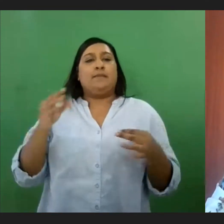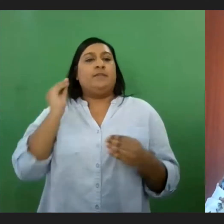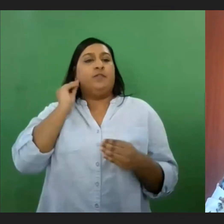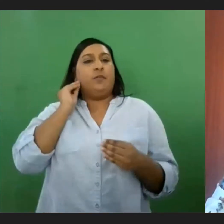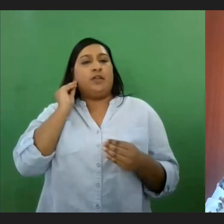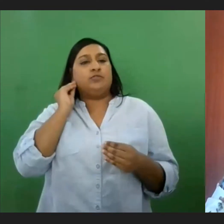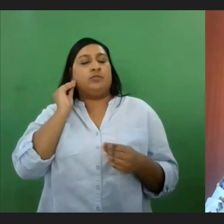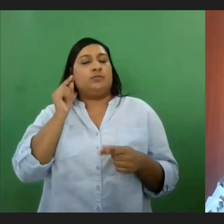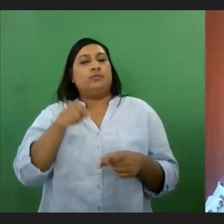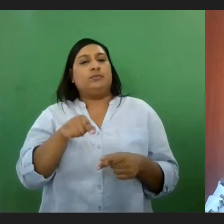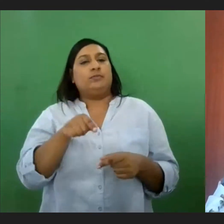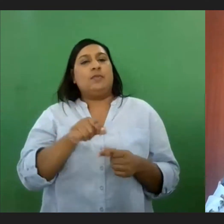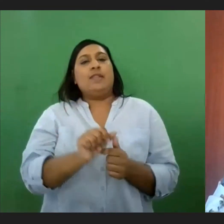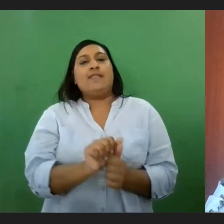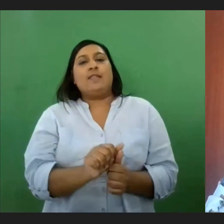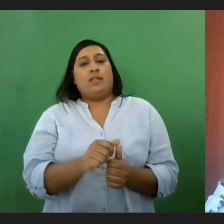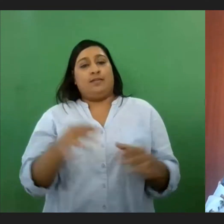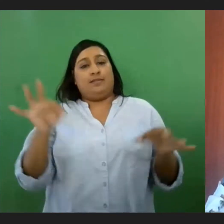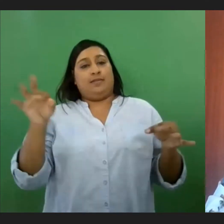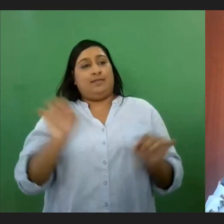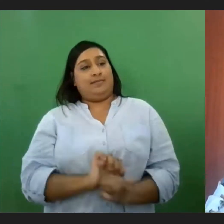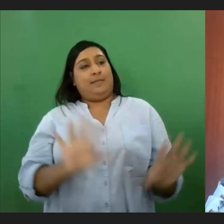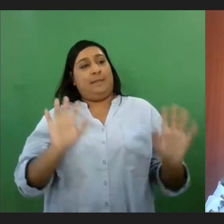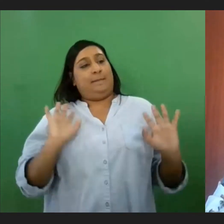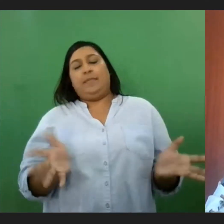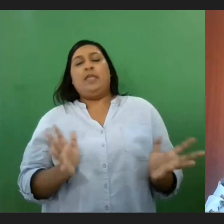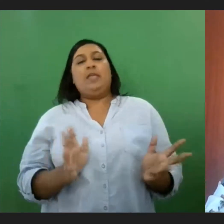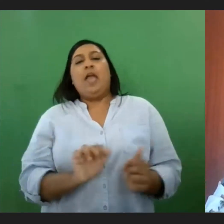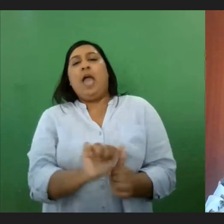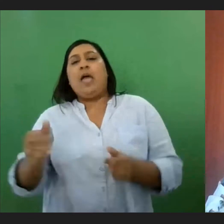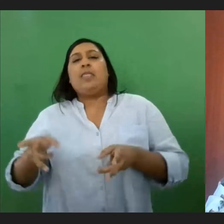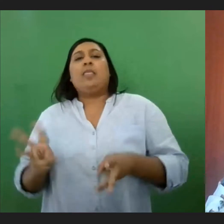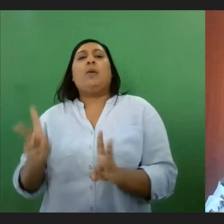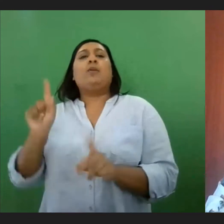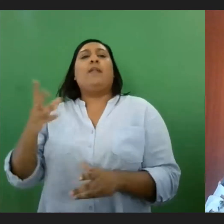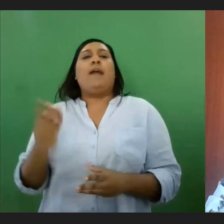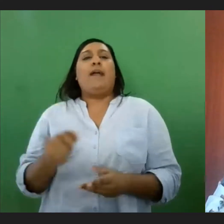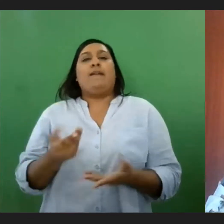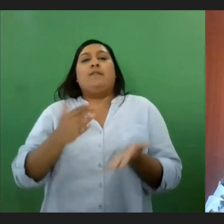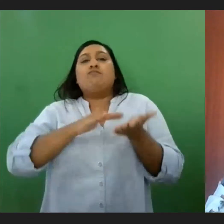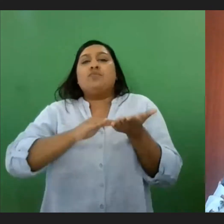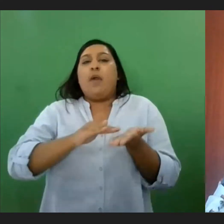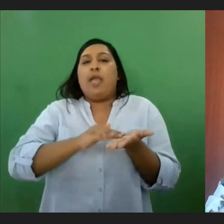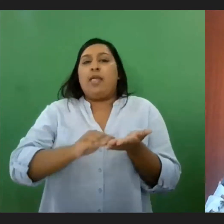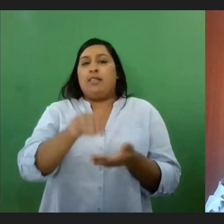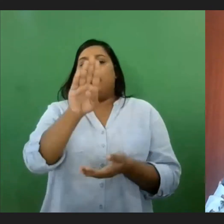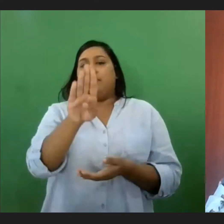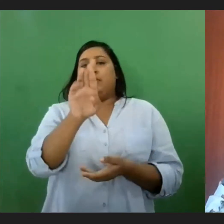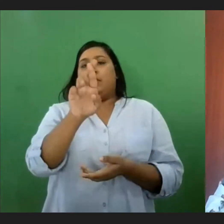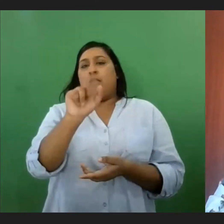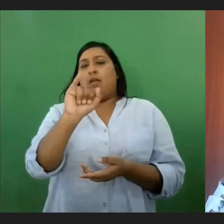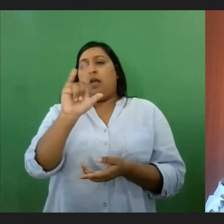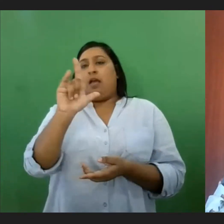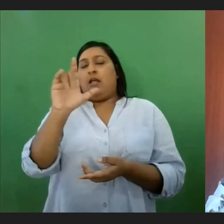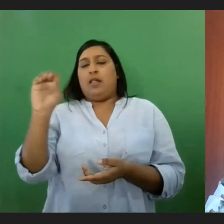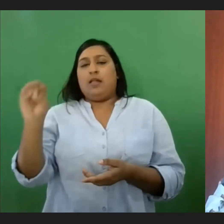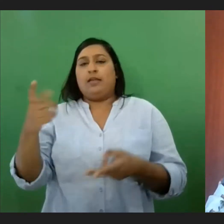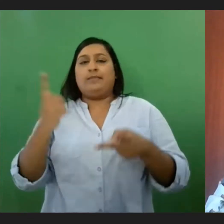alternative formats, including Braille, easy-to-read format, sign language